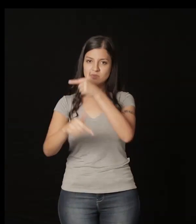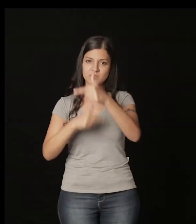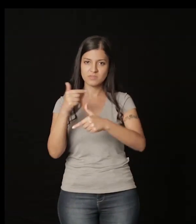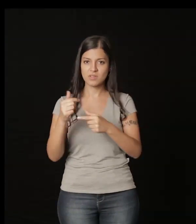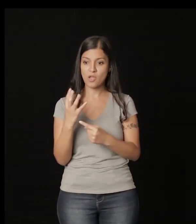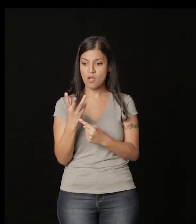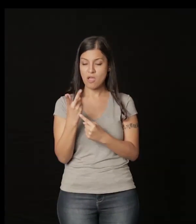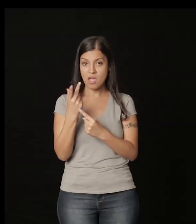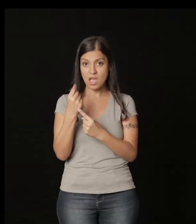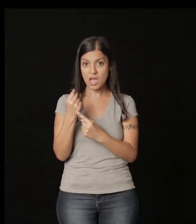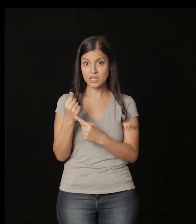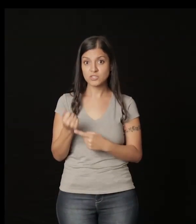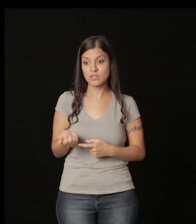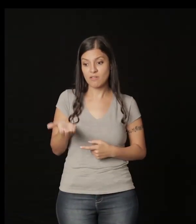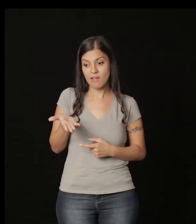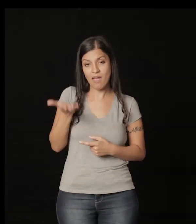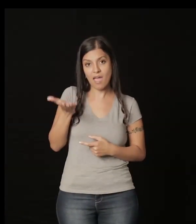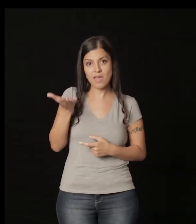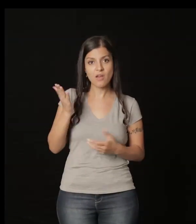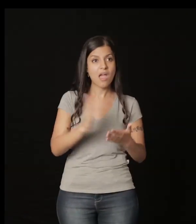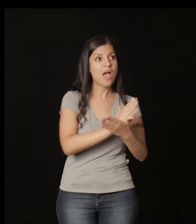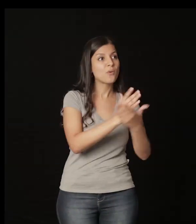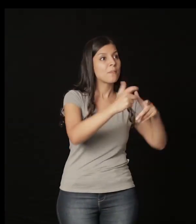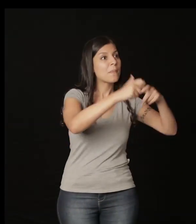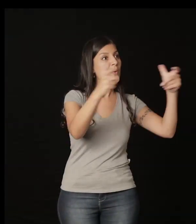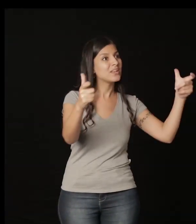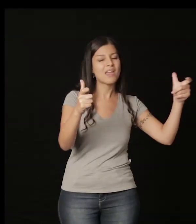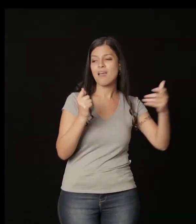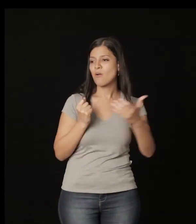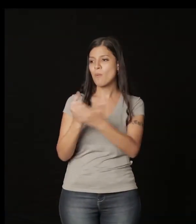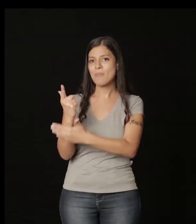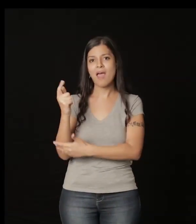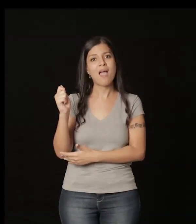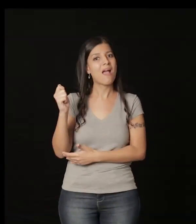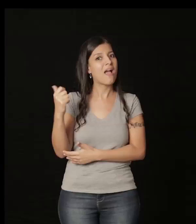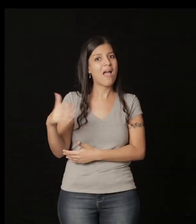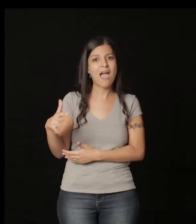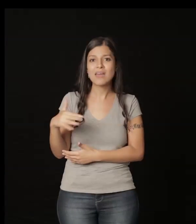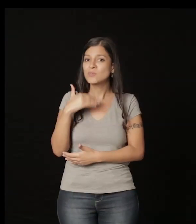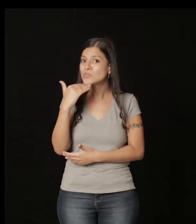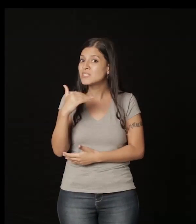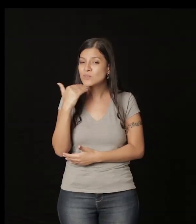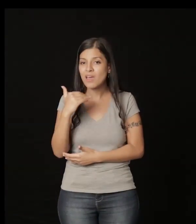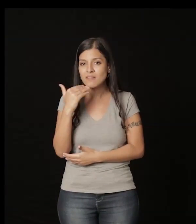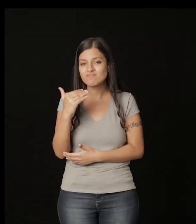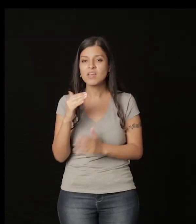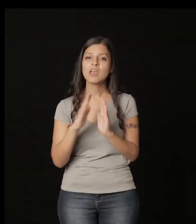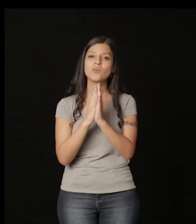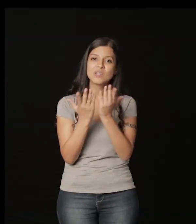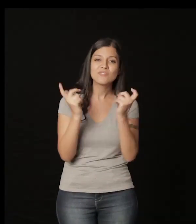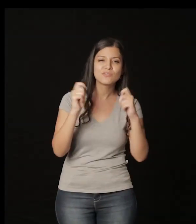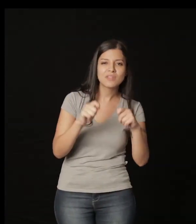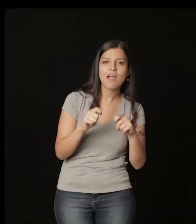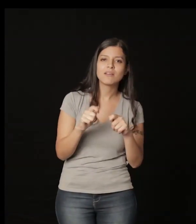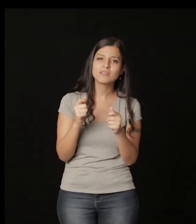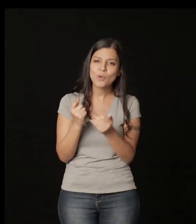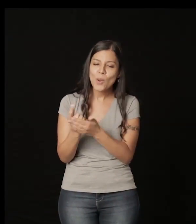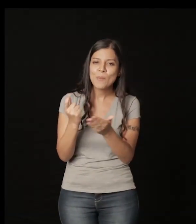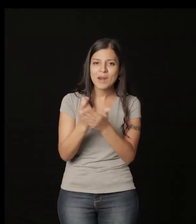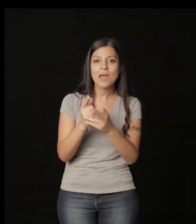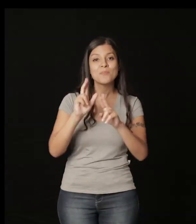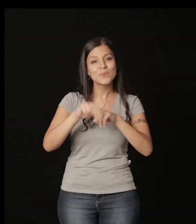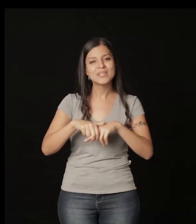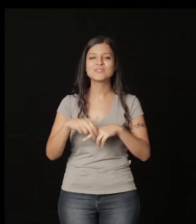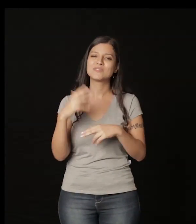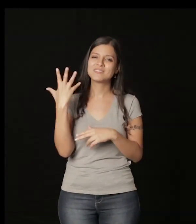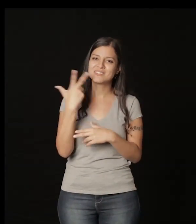has escalated and become unaffordable for most people, the book is still something within reach, and that's what's